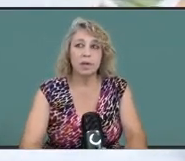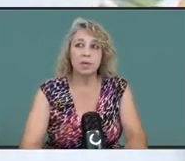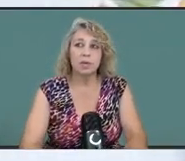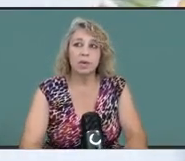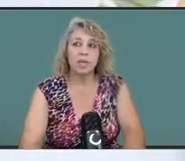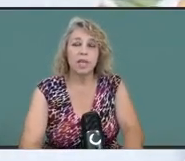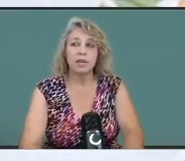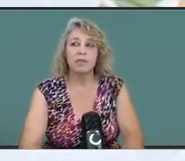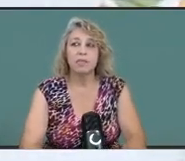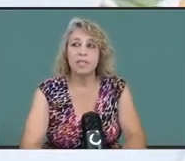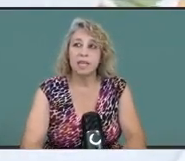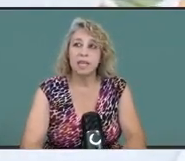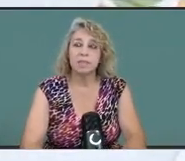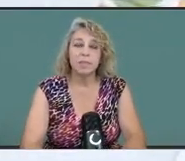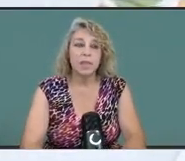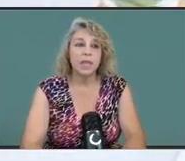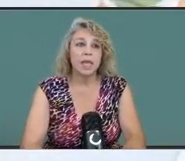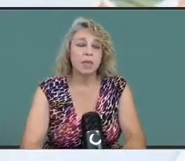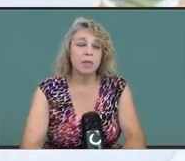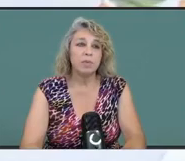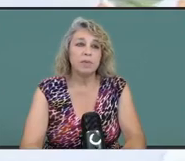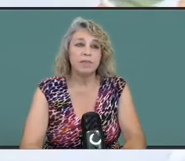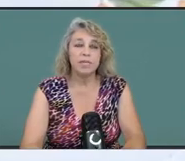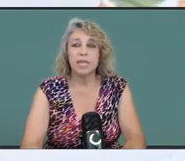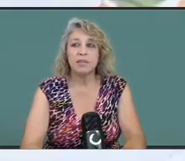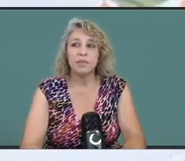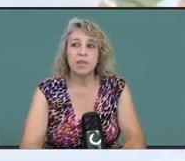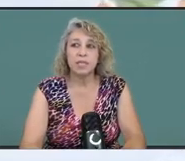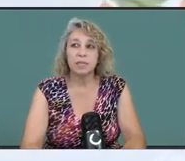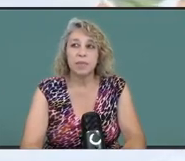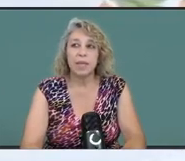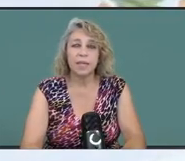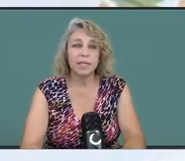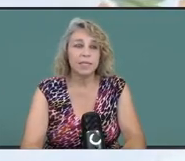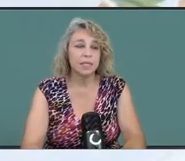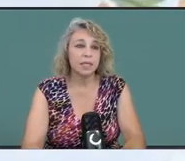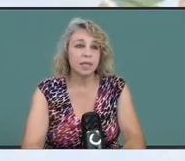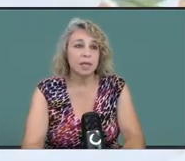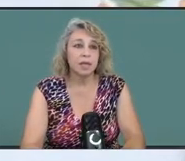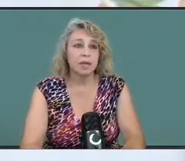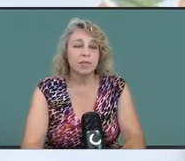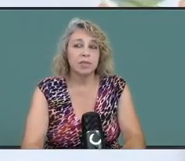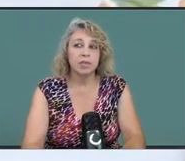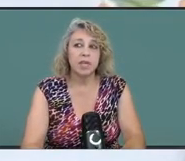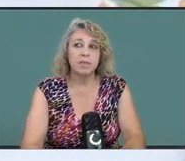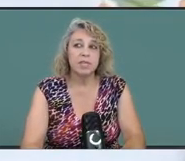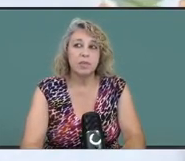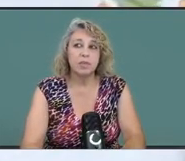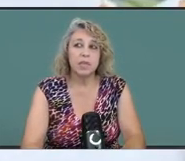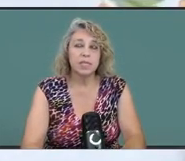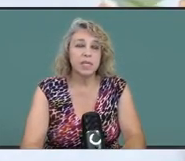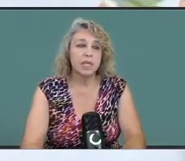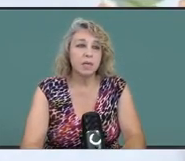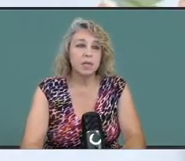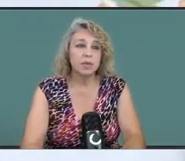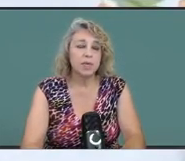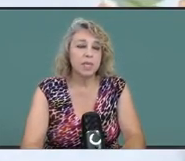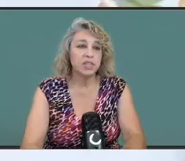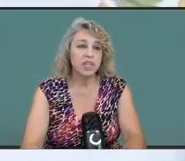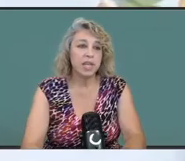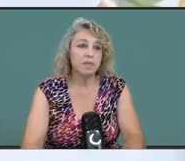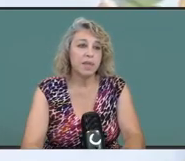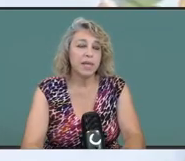We're here visiting and we've been visiting other municipalities. So today, Mr. President, I want